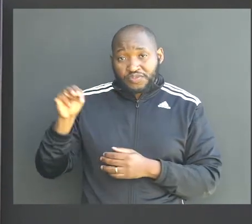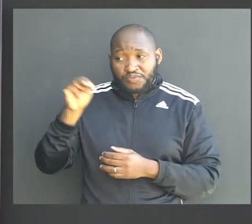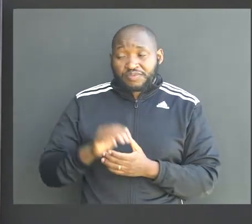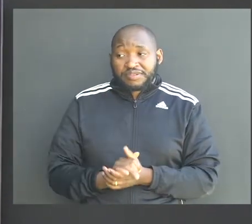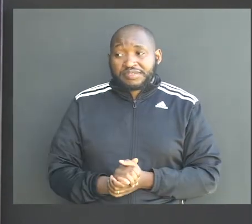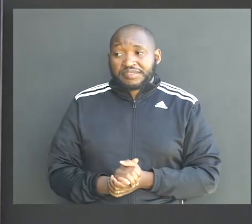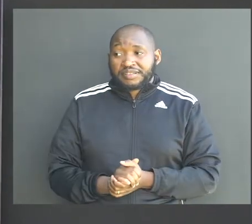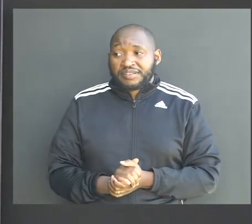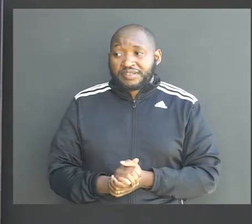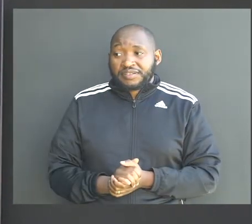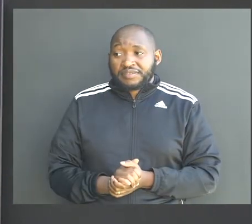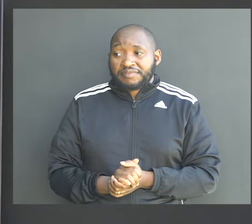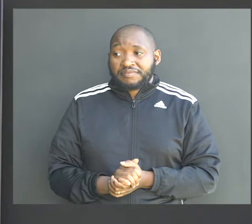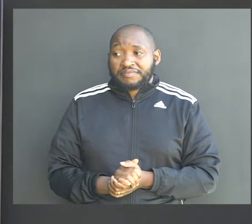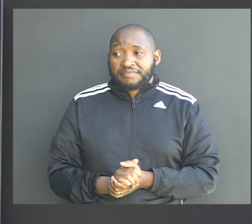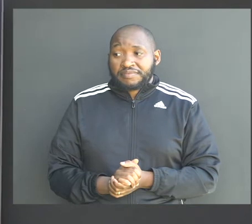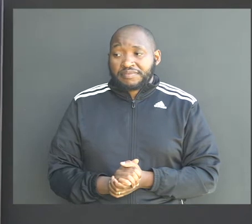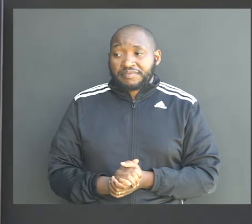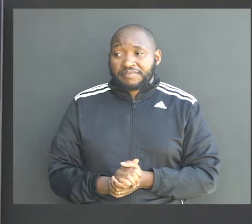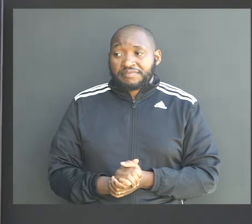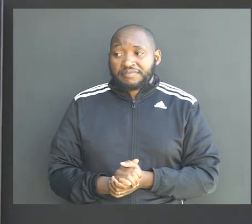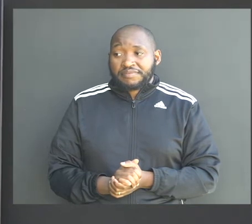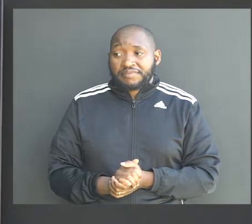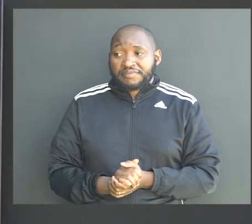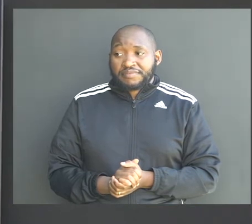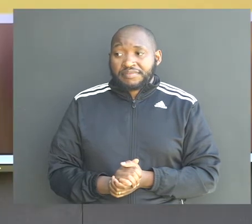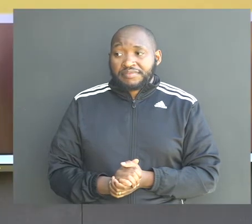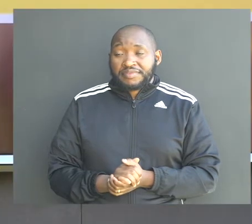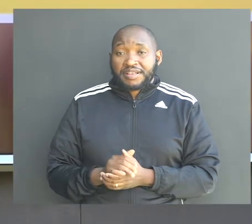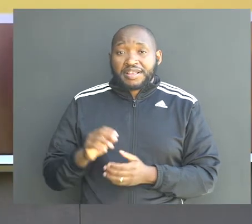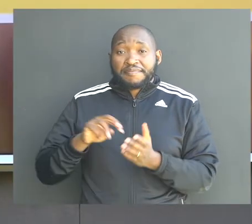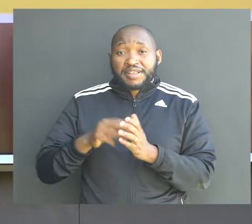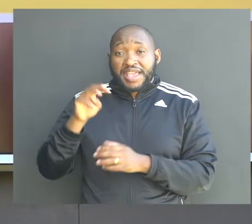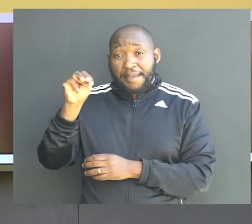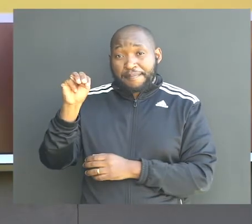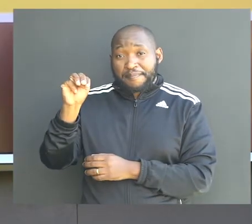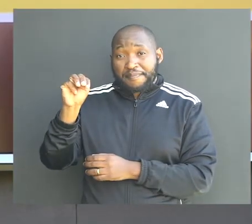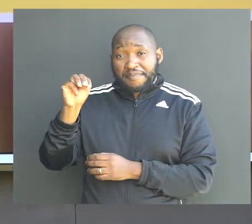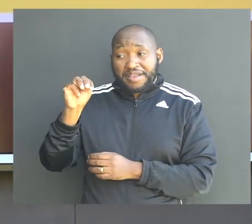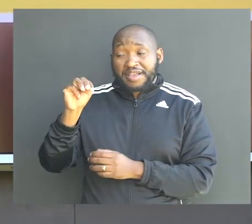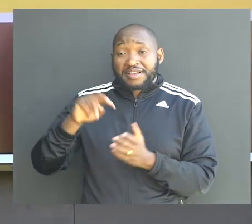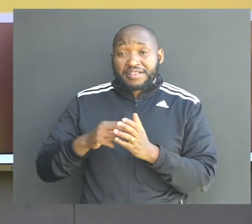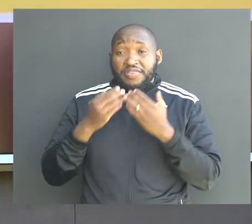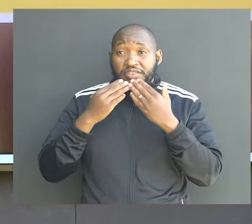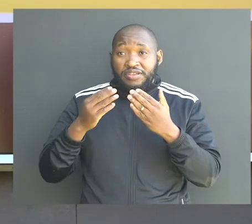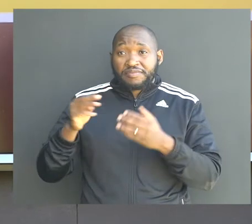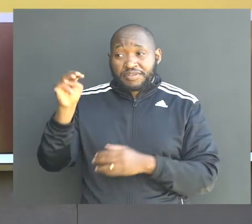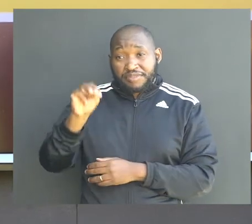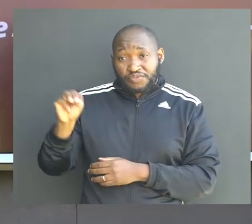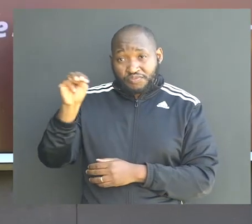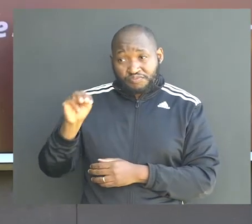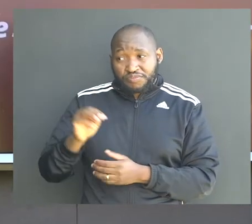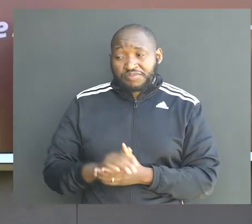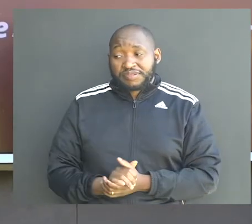Mascom. So I would say thank you. Yeah. Mascom. So this is letter M in sign language. Oh, okay. So I would say